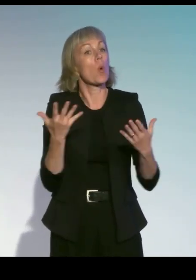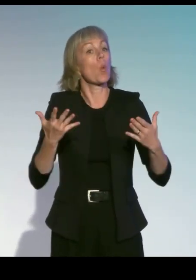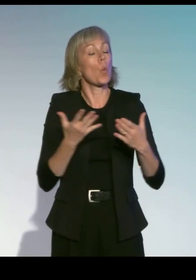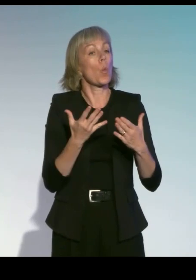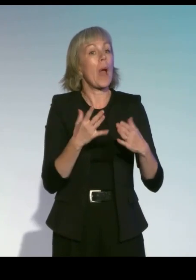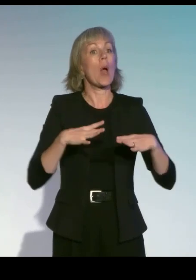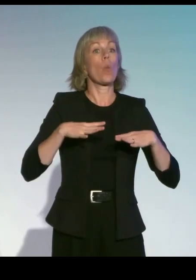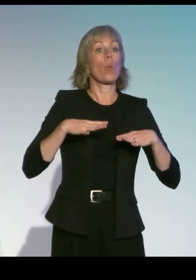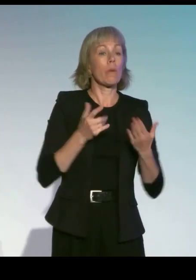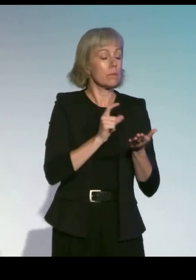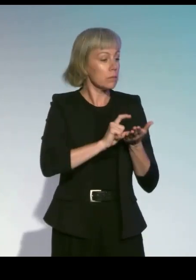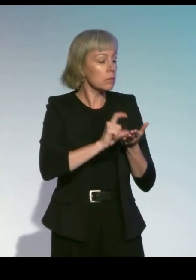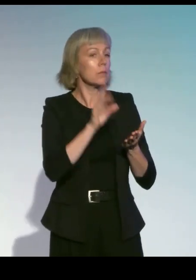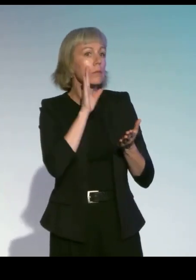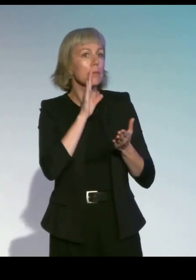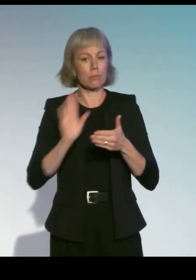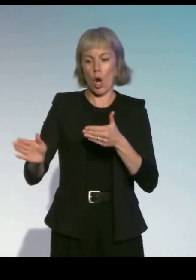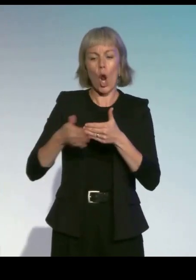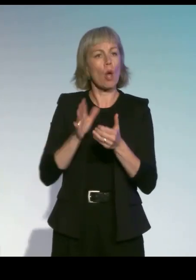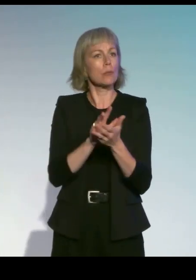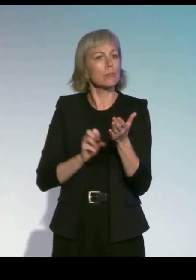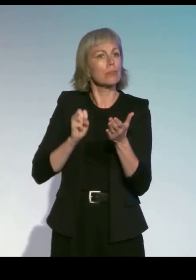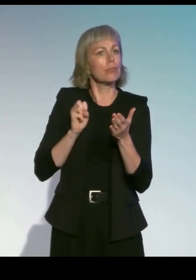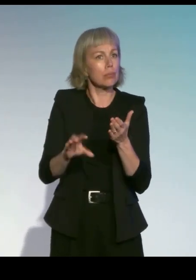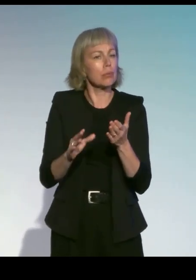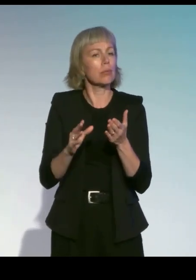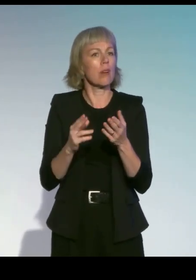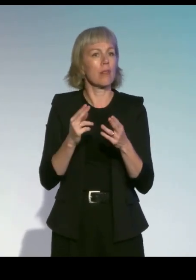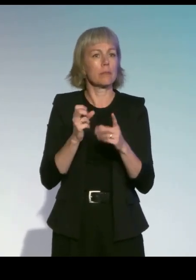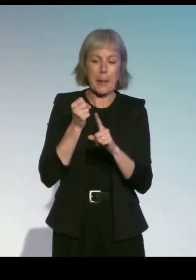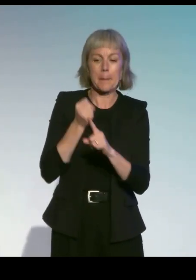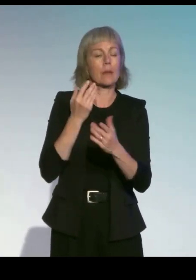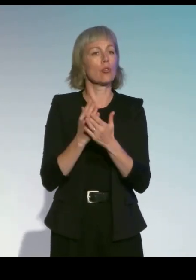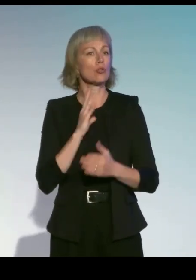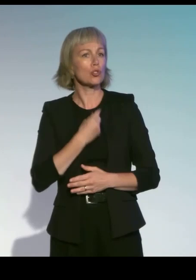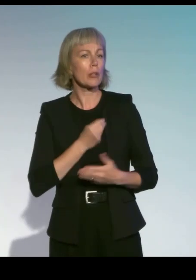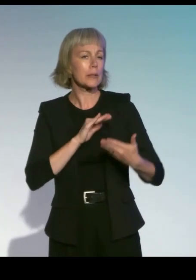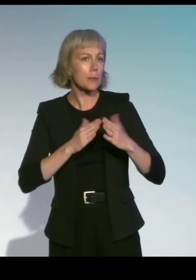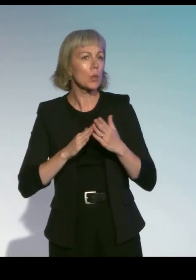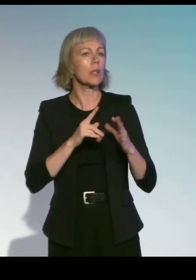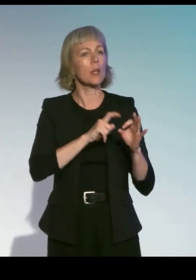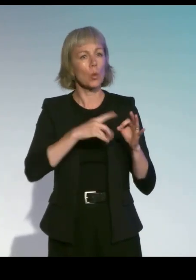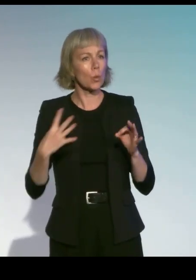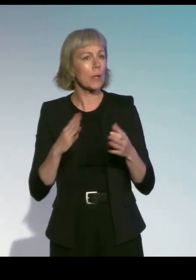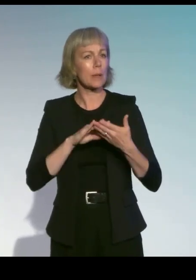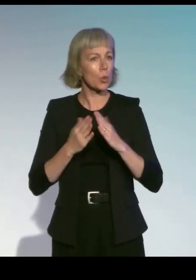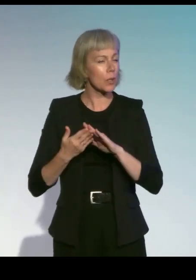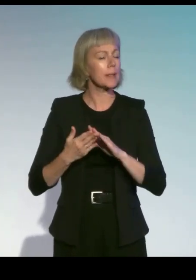preemptively shut down spaces that have been safe havens for LGBTQIA+